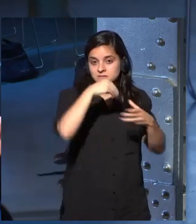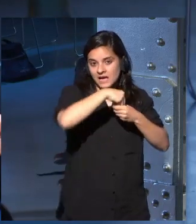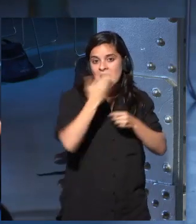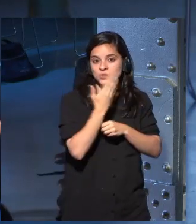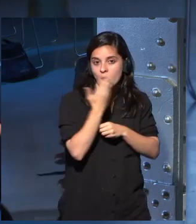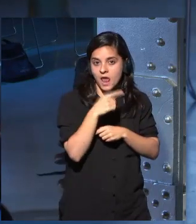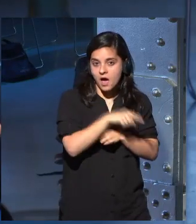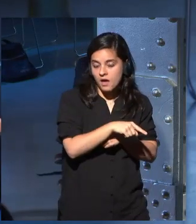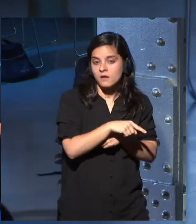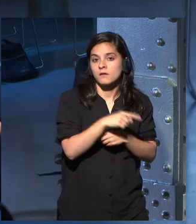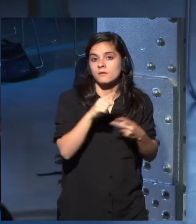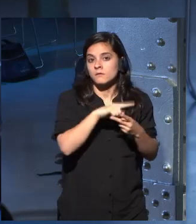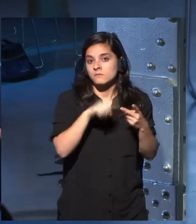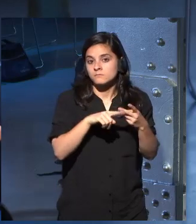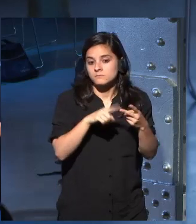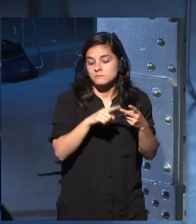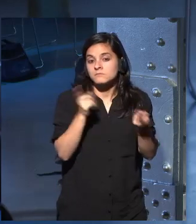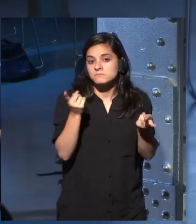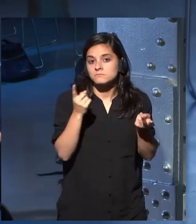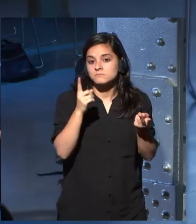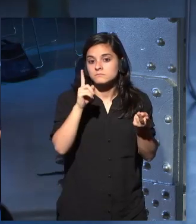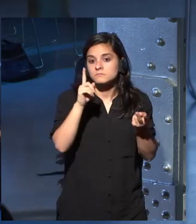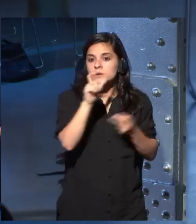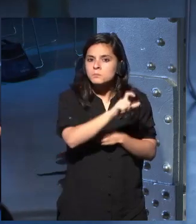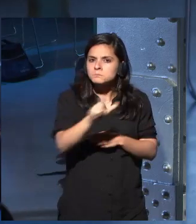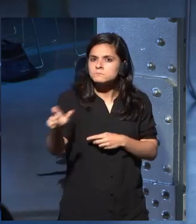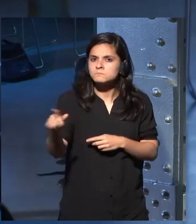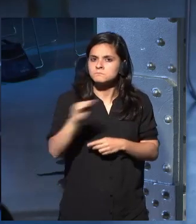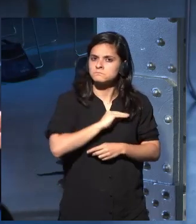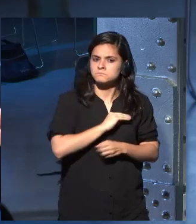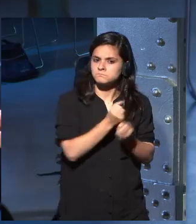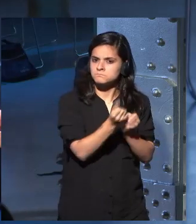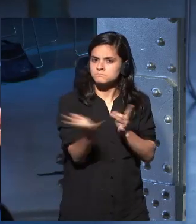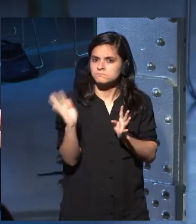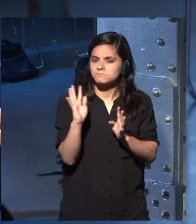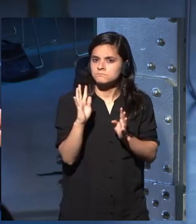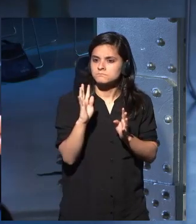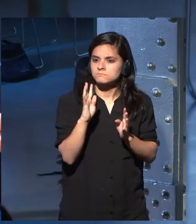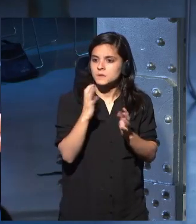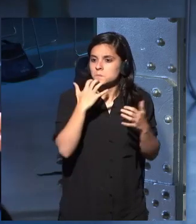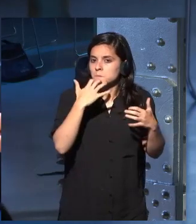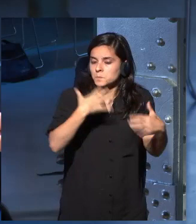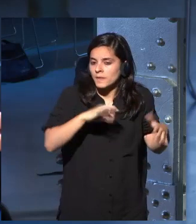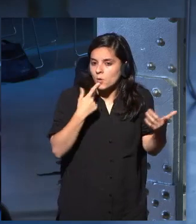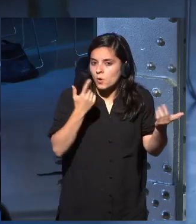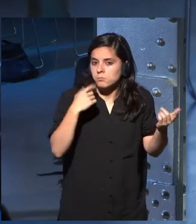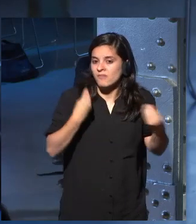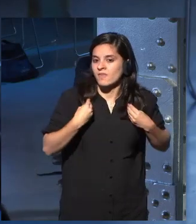life discover that the language one speaks there is not English, but